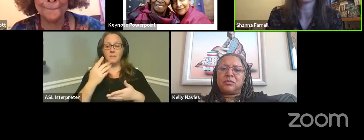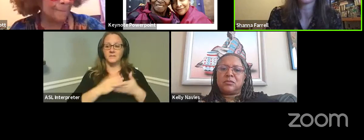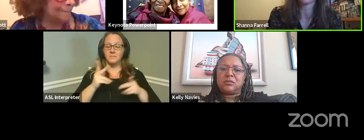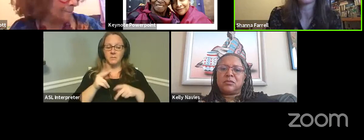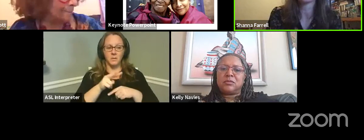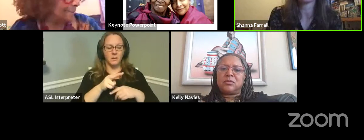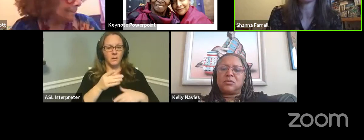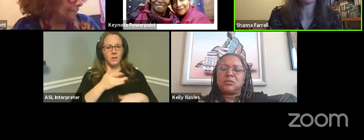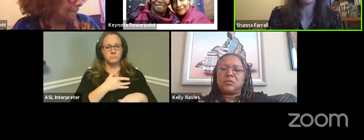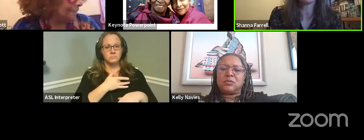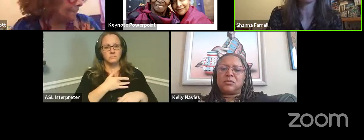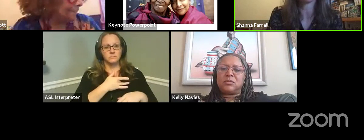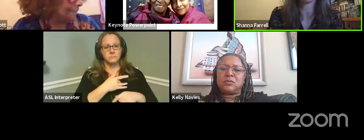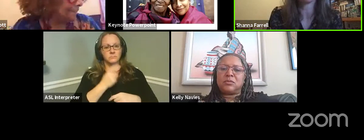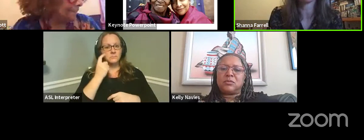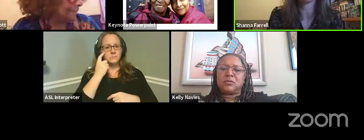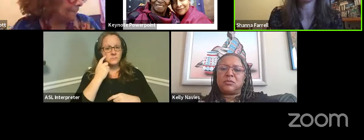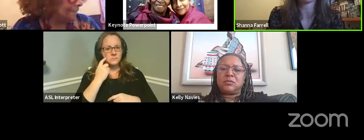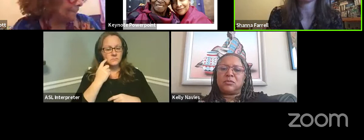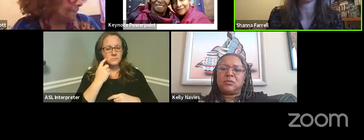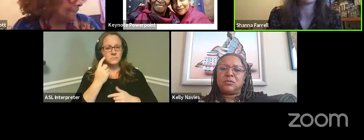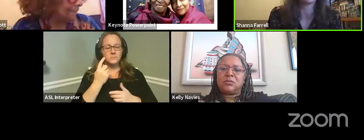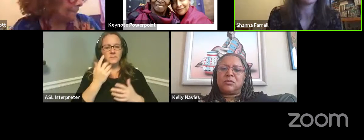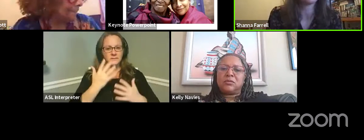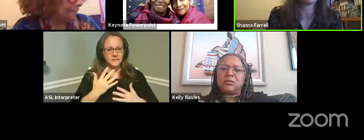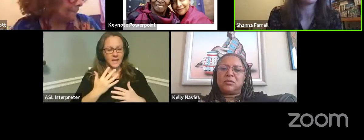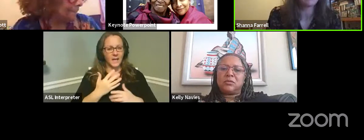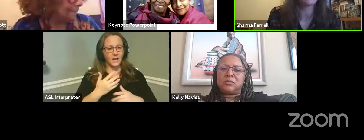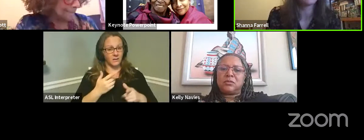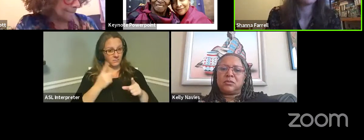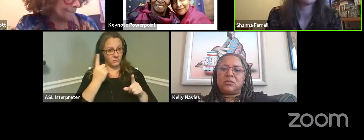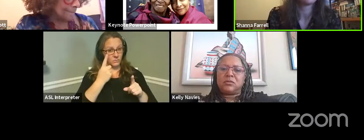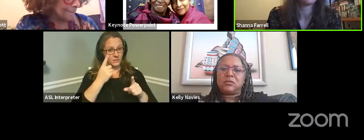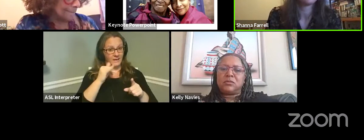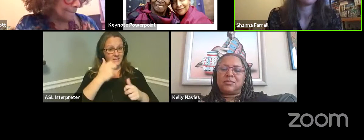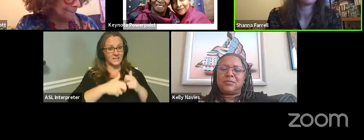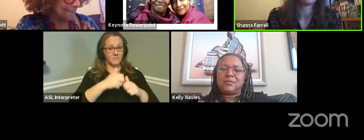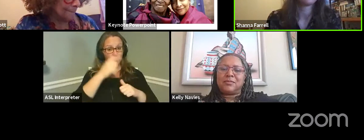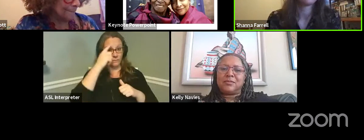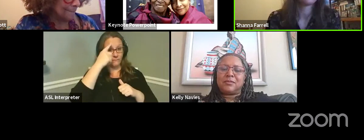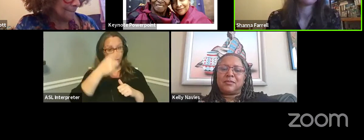cry. So is it difficult for you to tackle such subject matter?